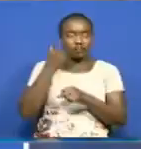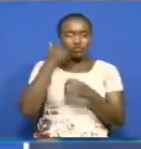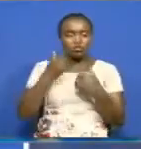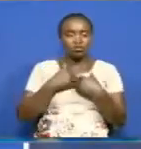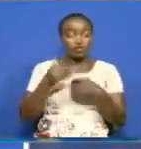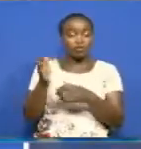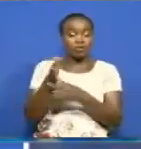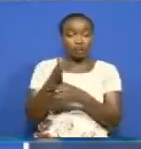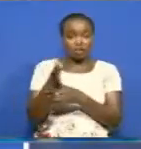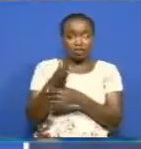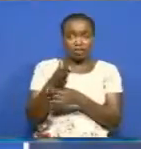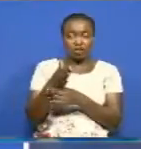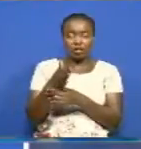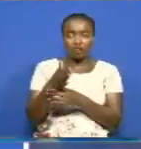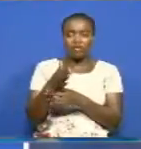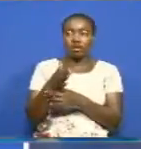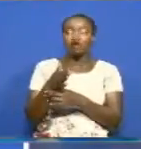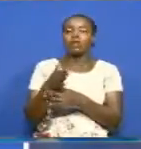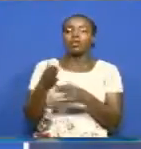Thursday from a sample of